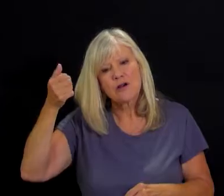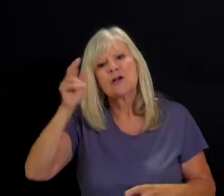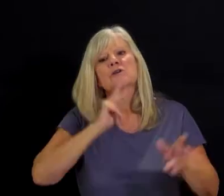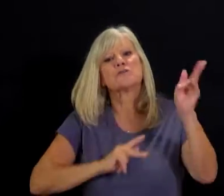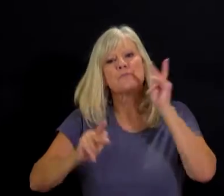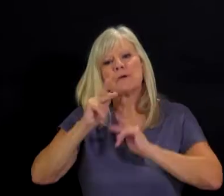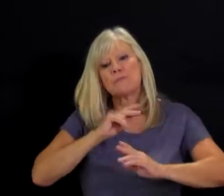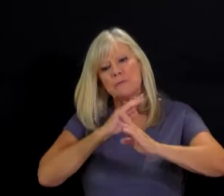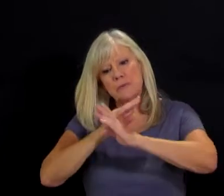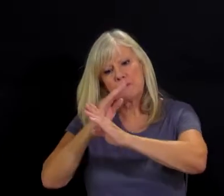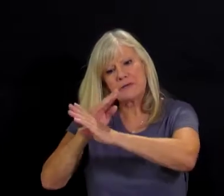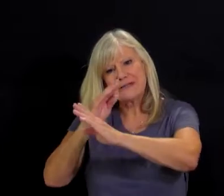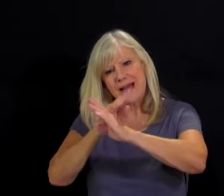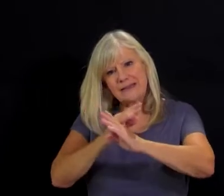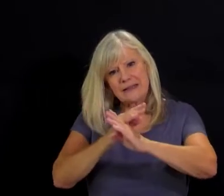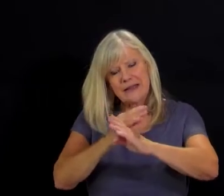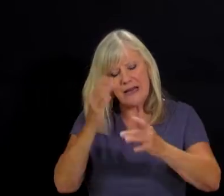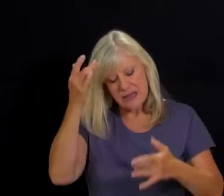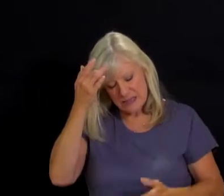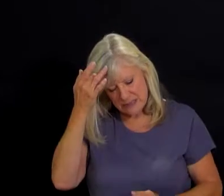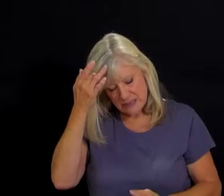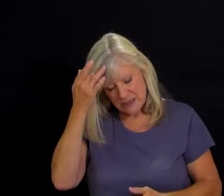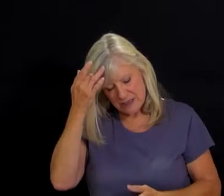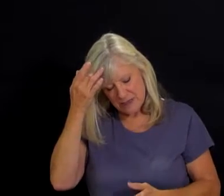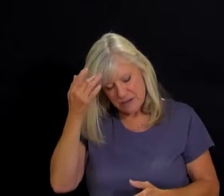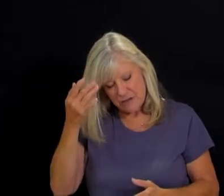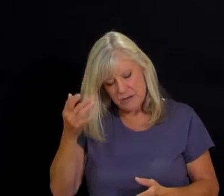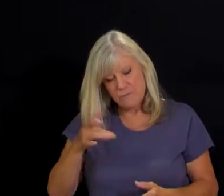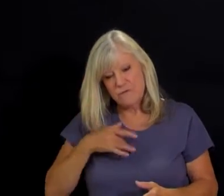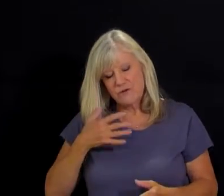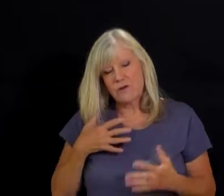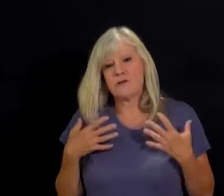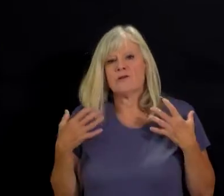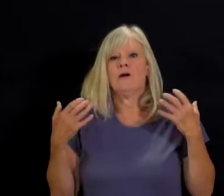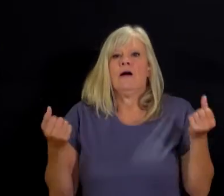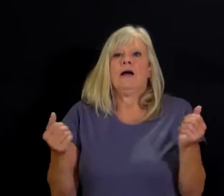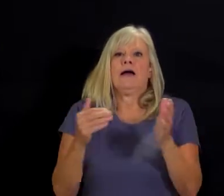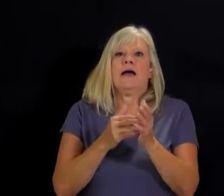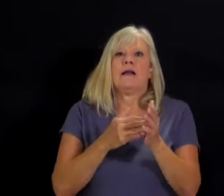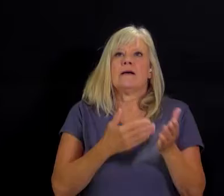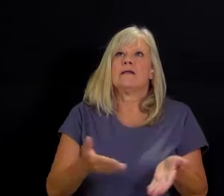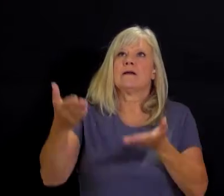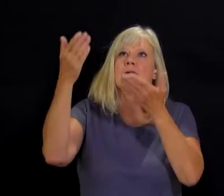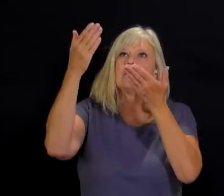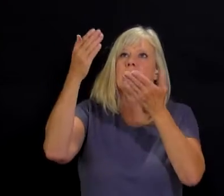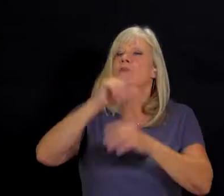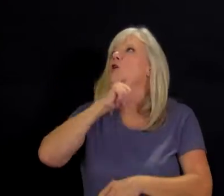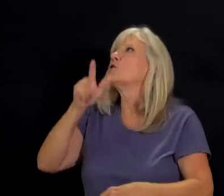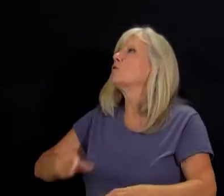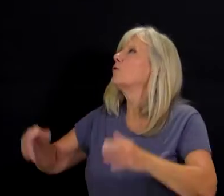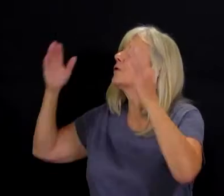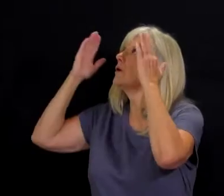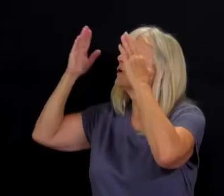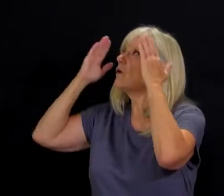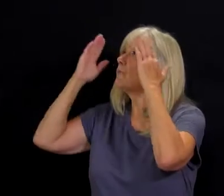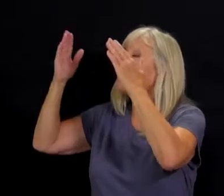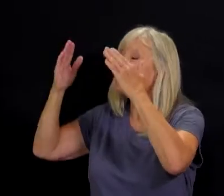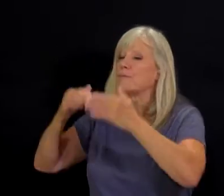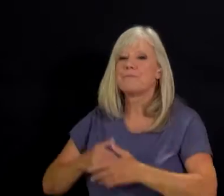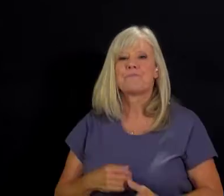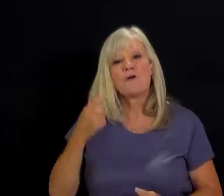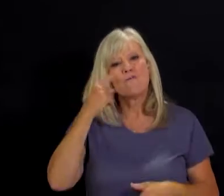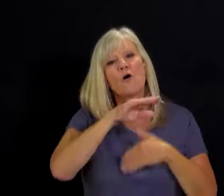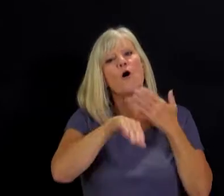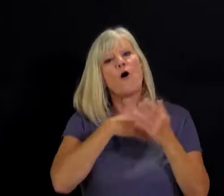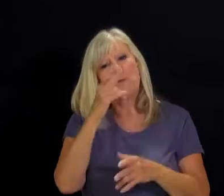may be protected and that the sick may be restored to wholeness. Let us pray to the Lord. Lord, hear our prayer. For all